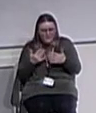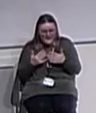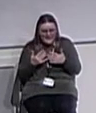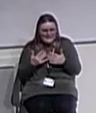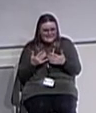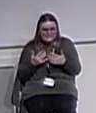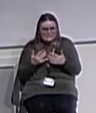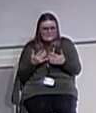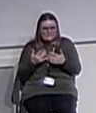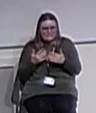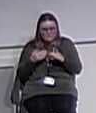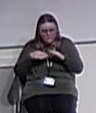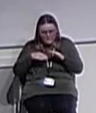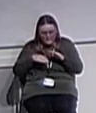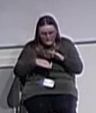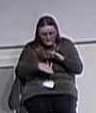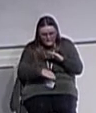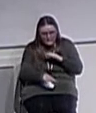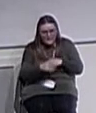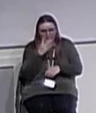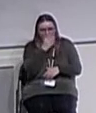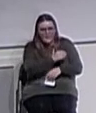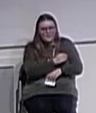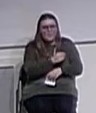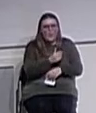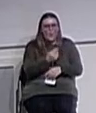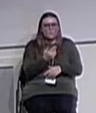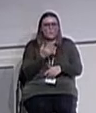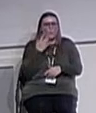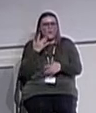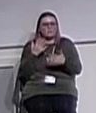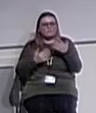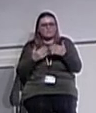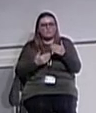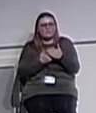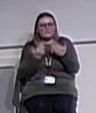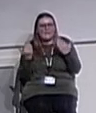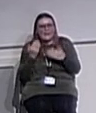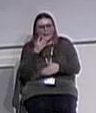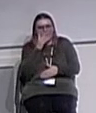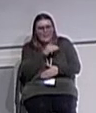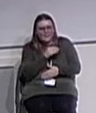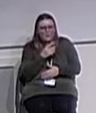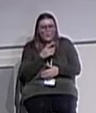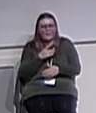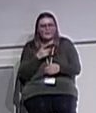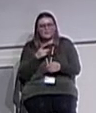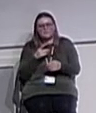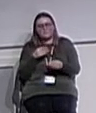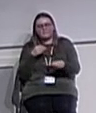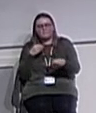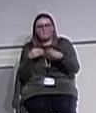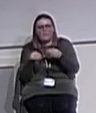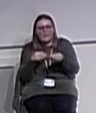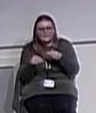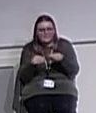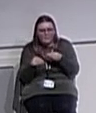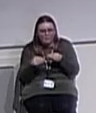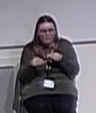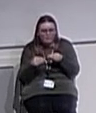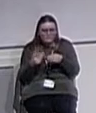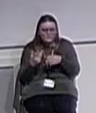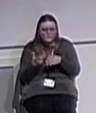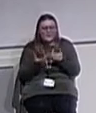always let us know, and we can have that on our file when it comes to results day, so maybe we could be a little bit more lenient in what places we're taking